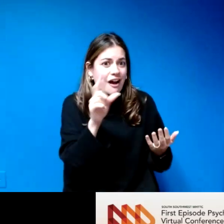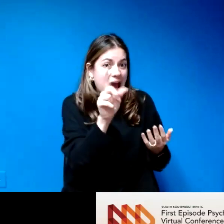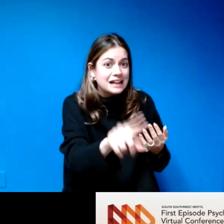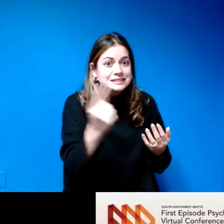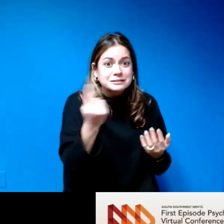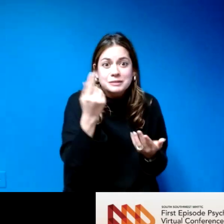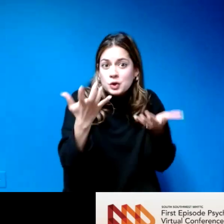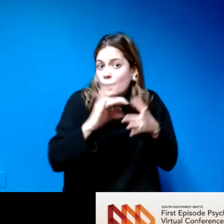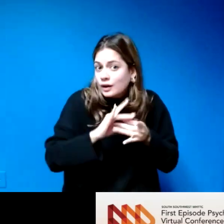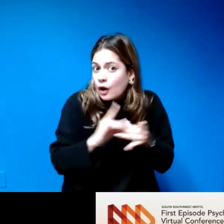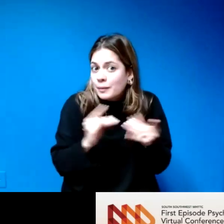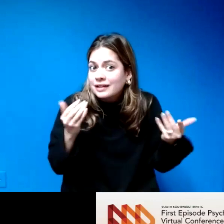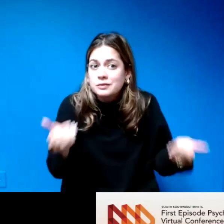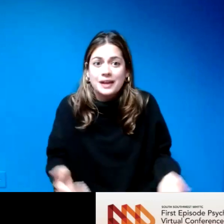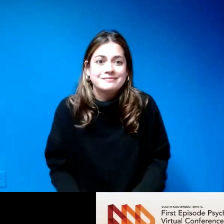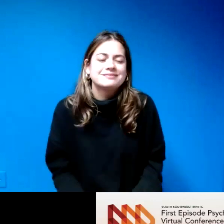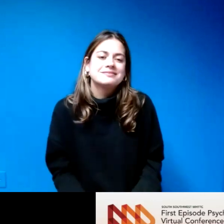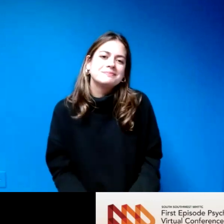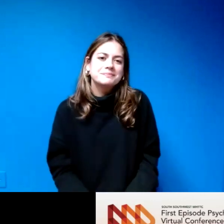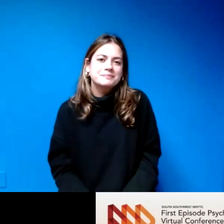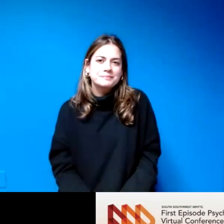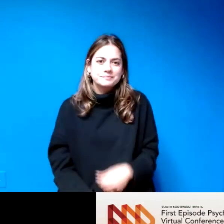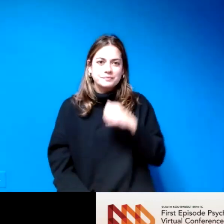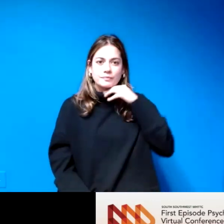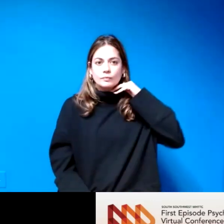you would like to kind of share with folks.